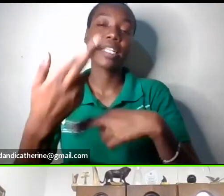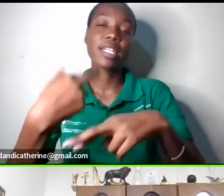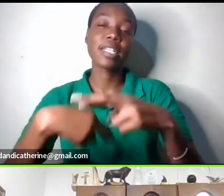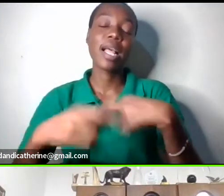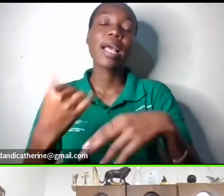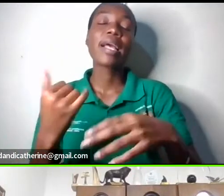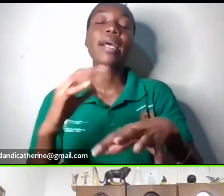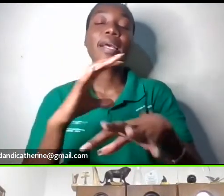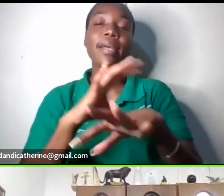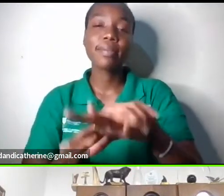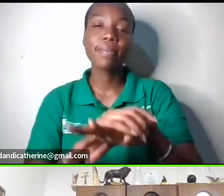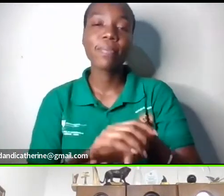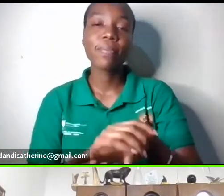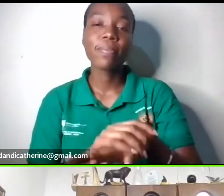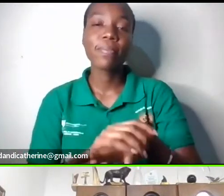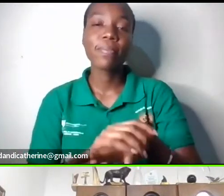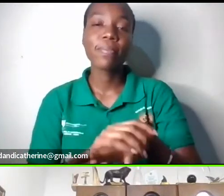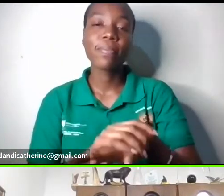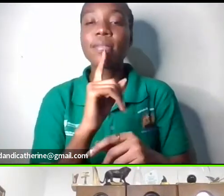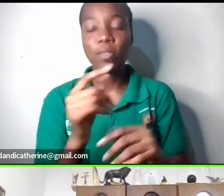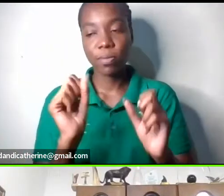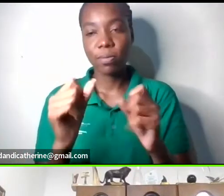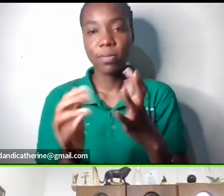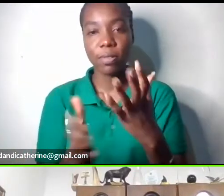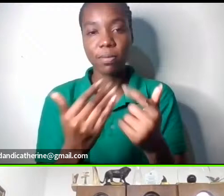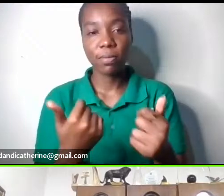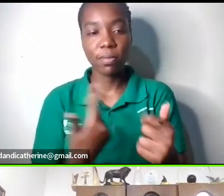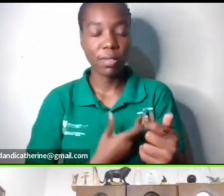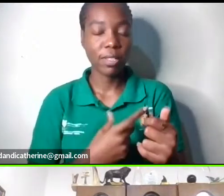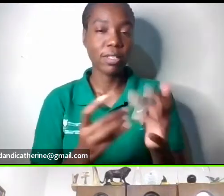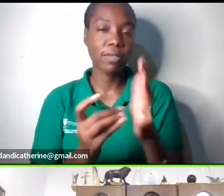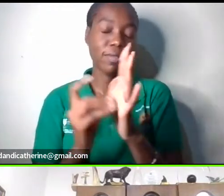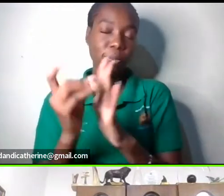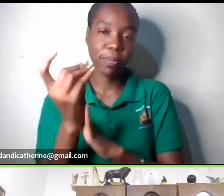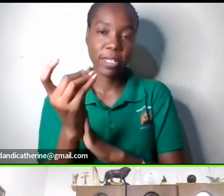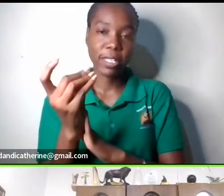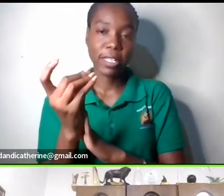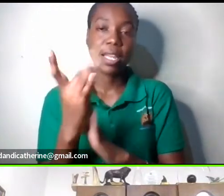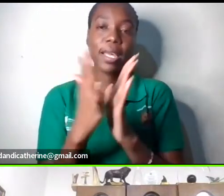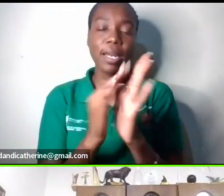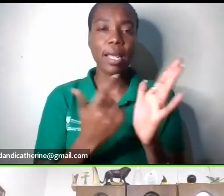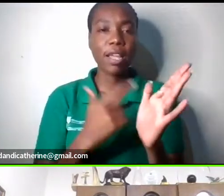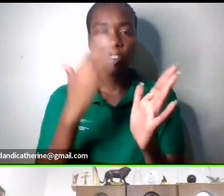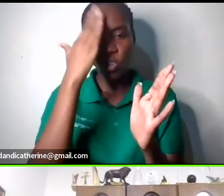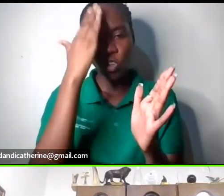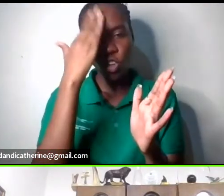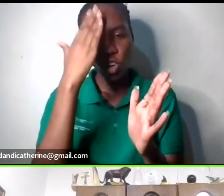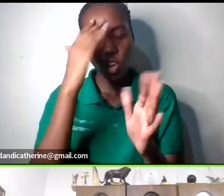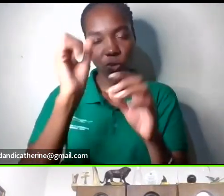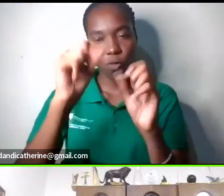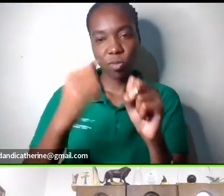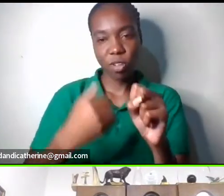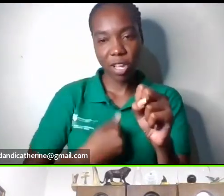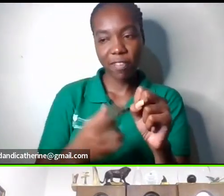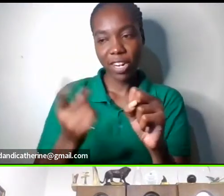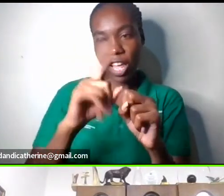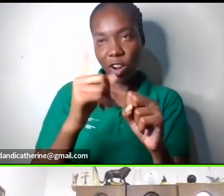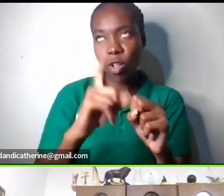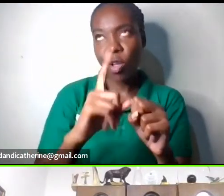area that can help spur development. You are aware that there is talk of doing, let's say, the Nairobi Mau Summit